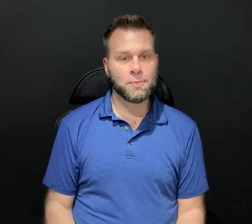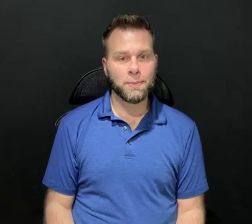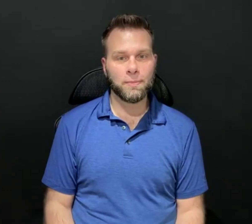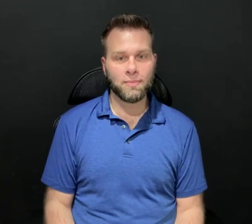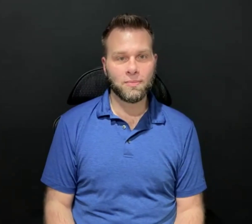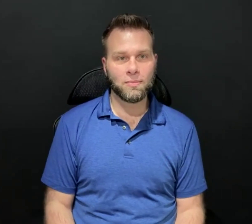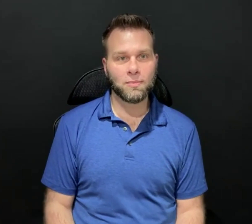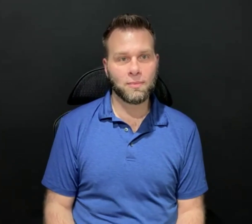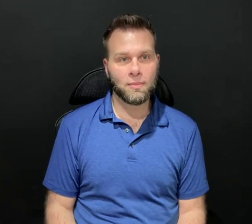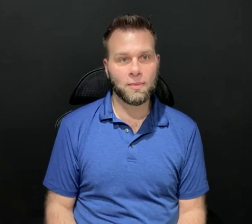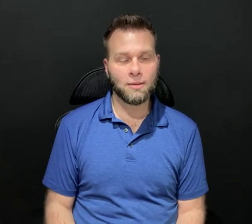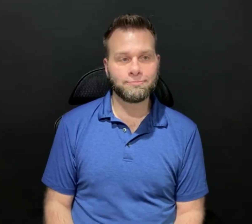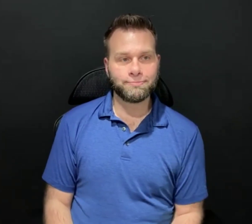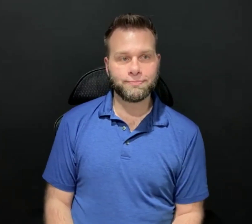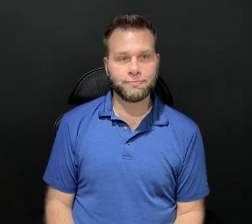Perfect.